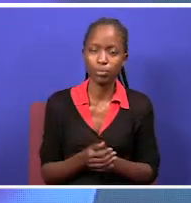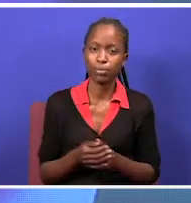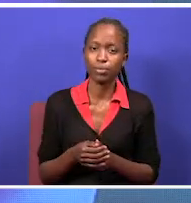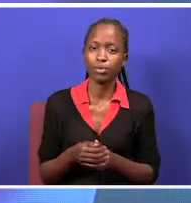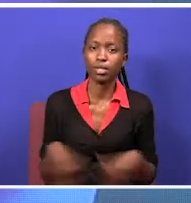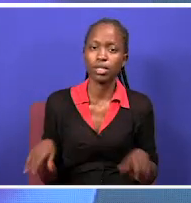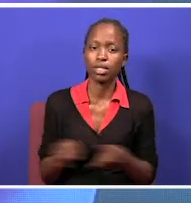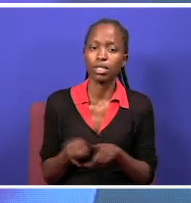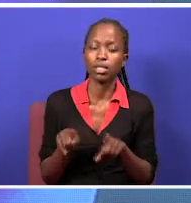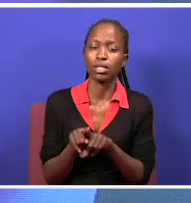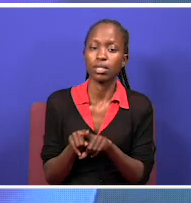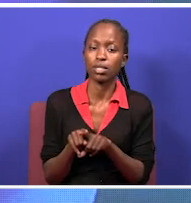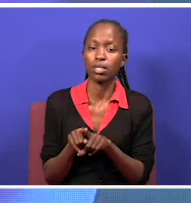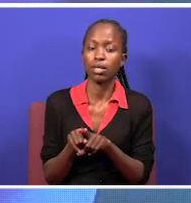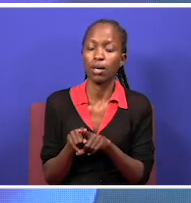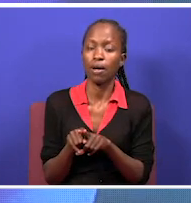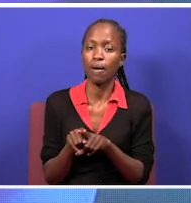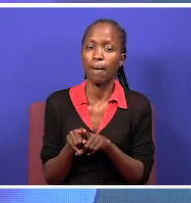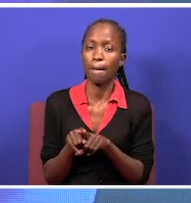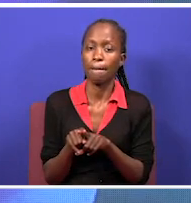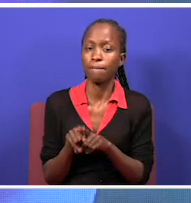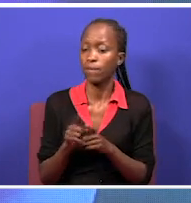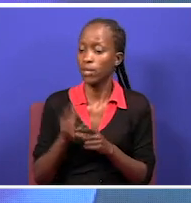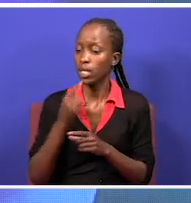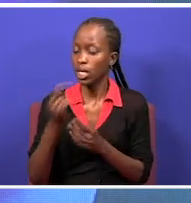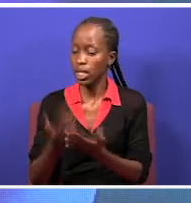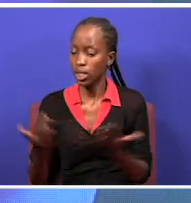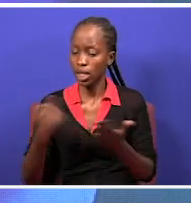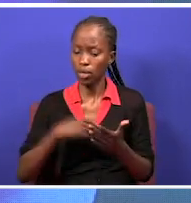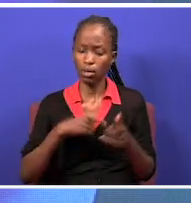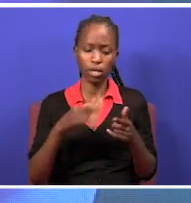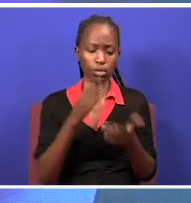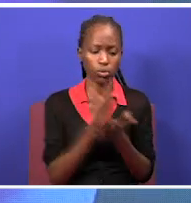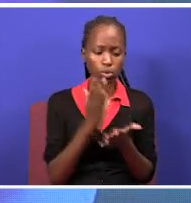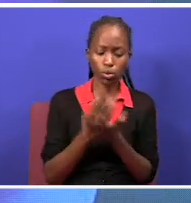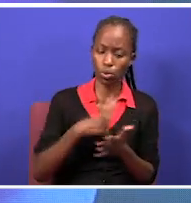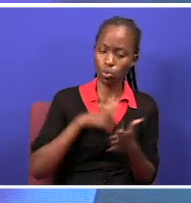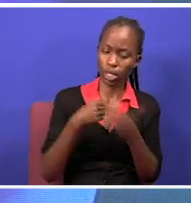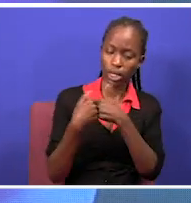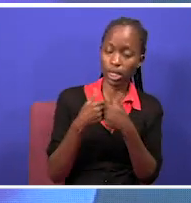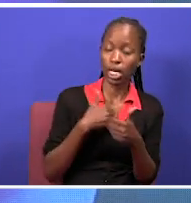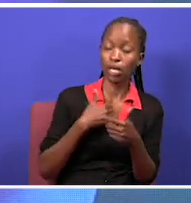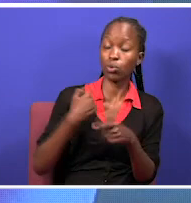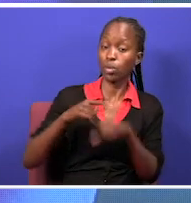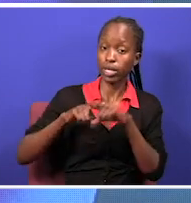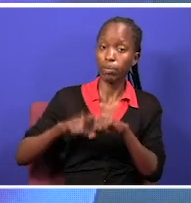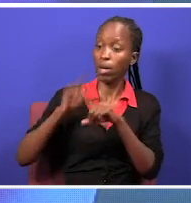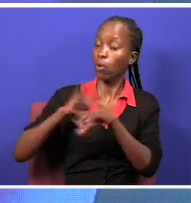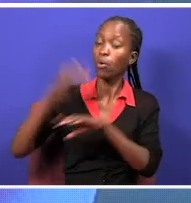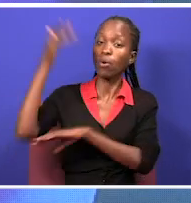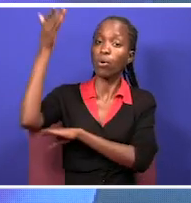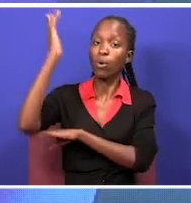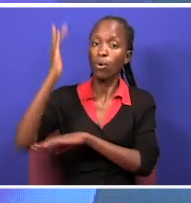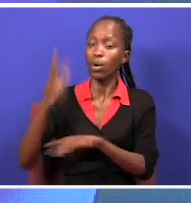As we model to our children that, hey, even us, we are vulnerable. We depend on God.